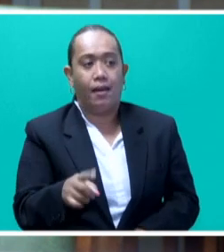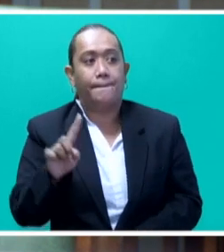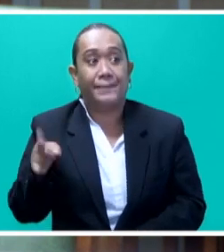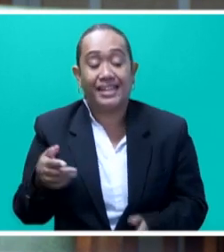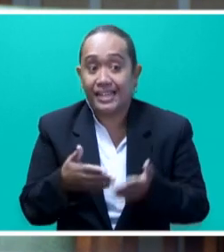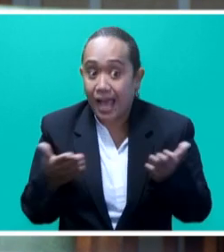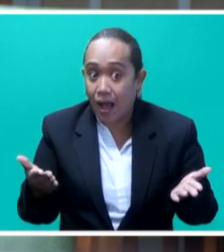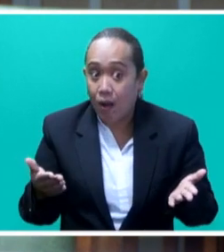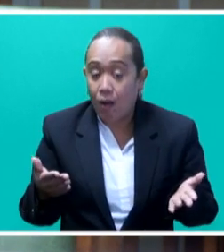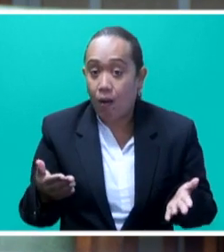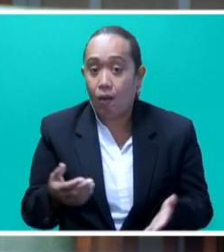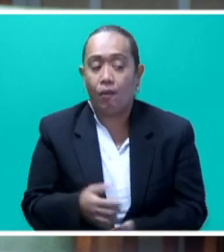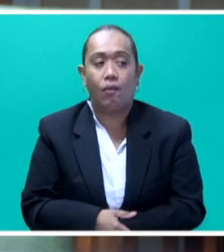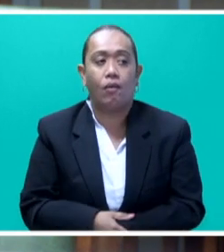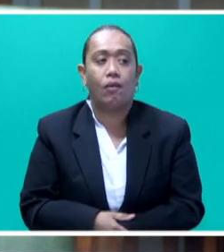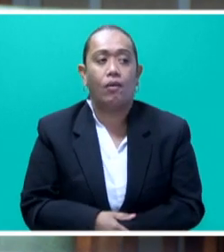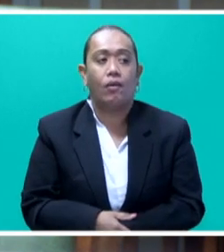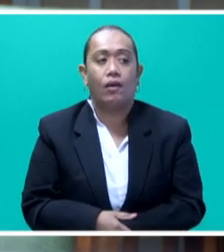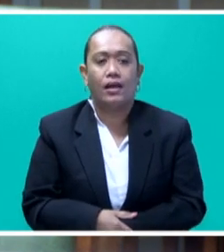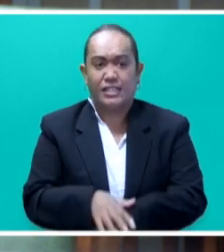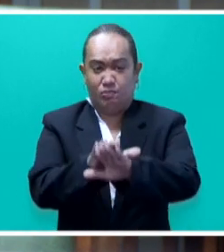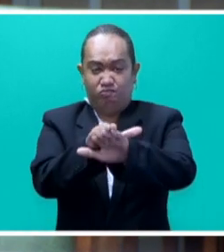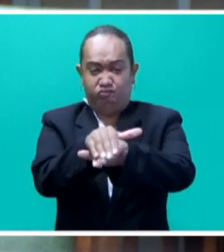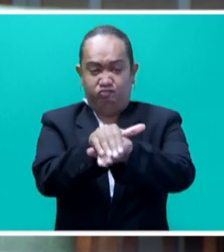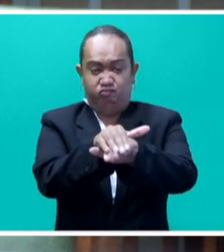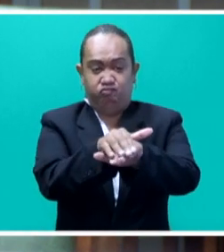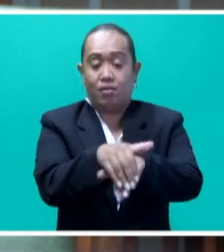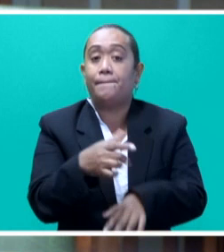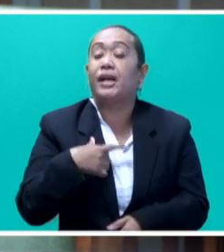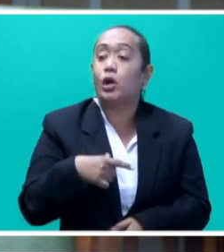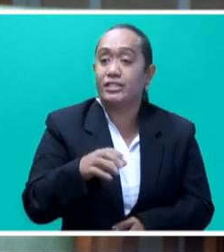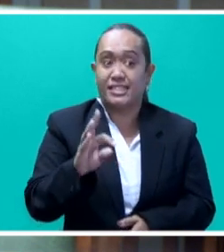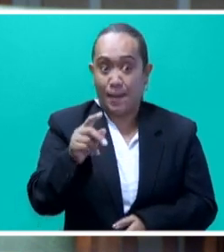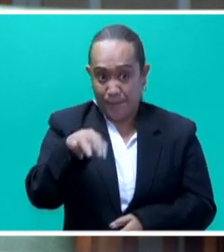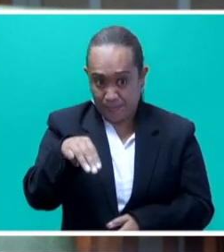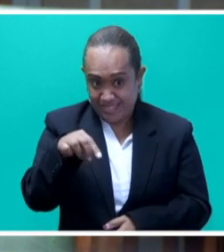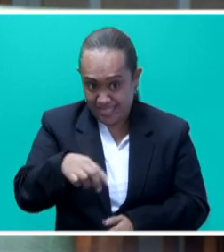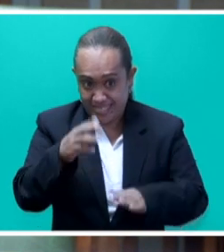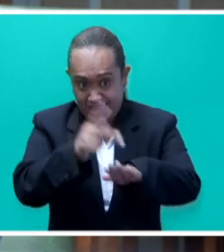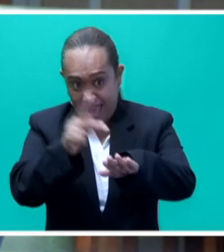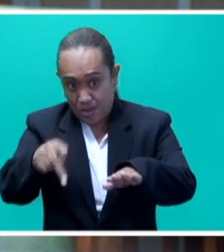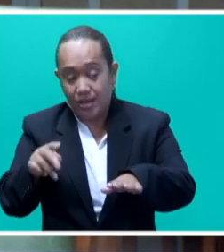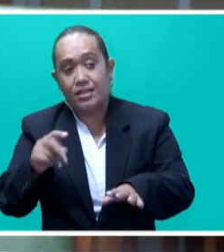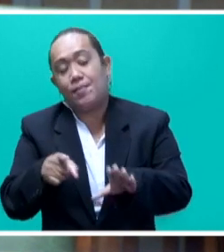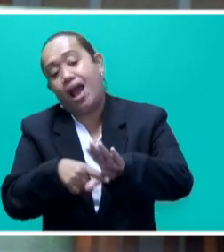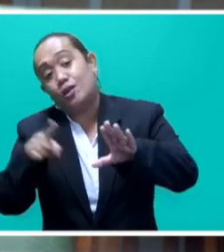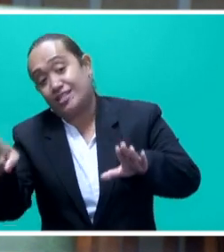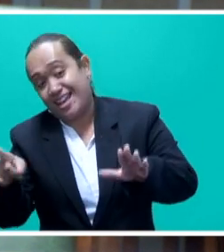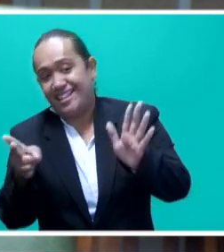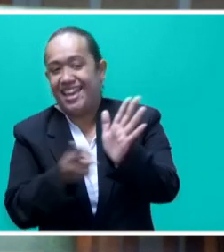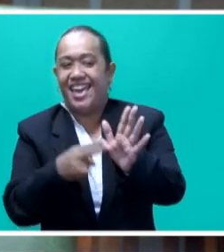I found really, Mr. Speaker, so hypocritical, not just members in this House, but outside some of the NGOs and women's